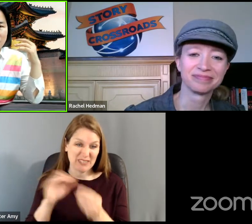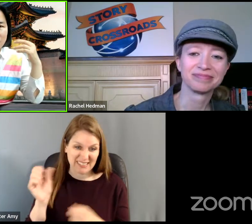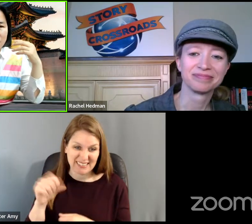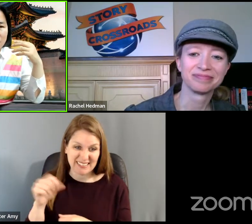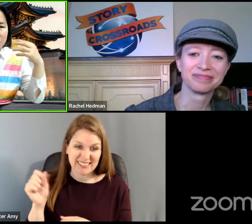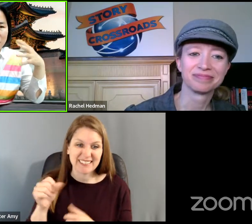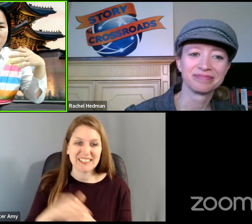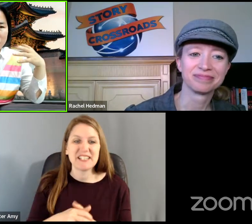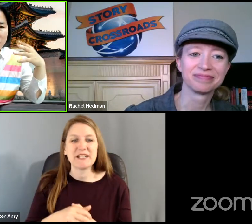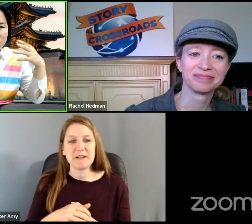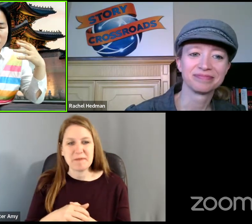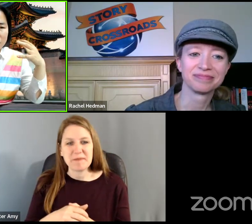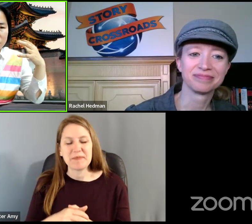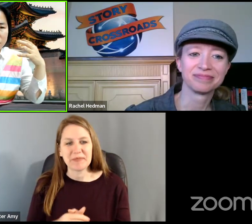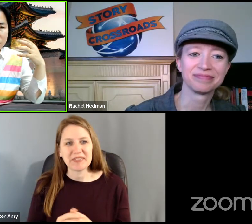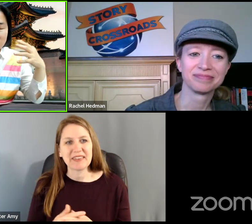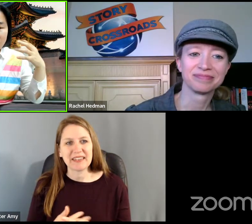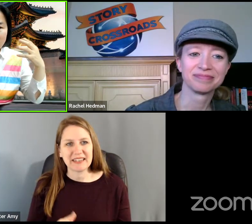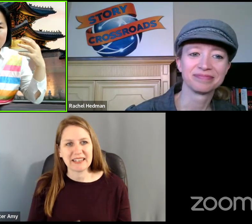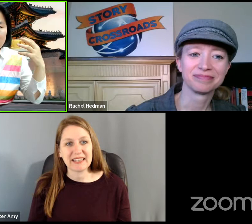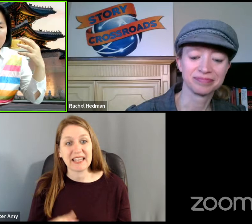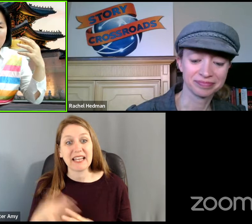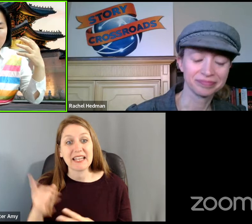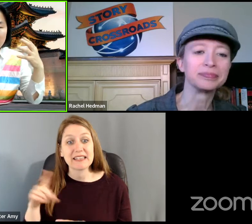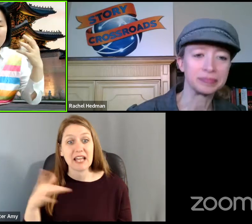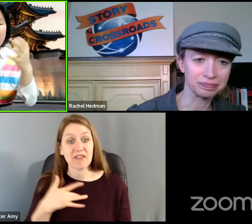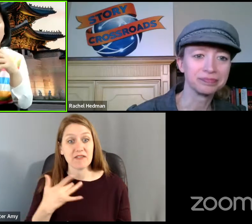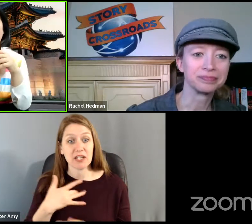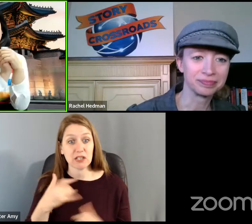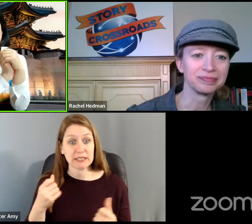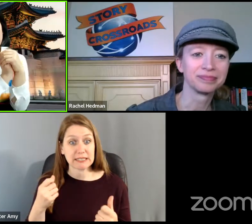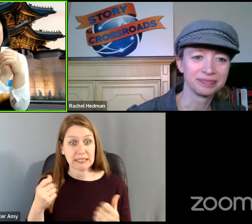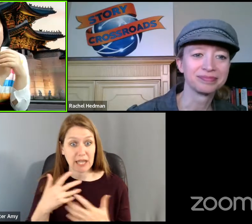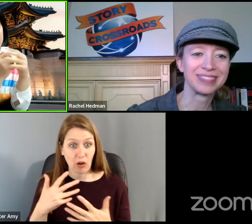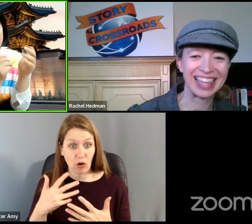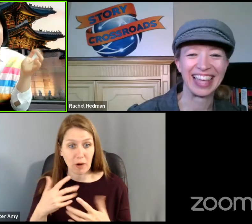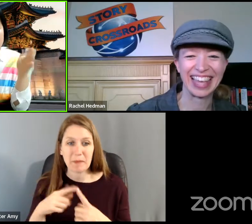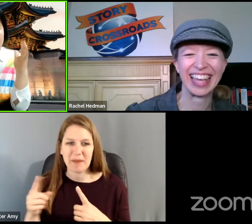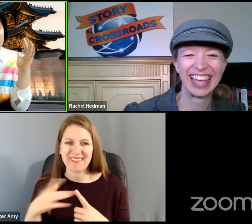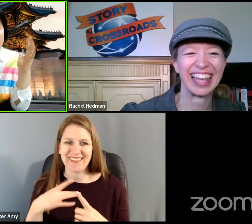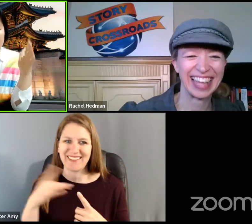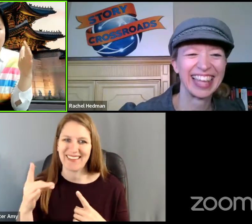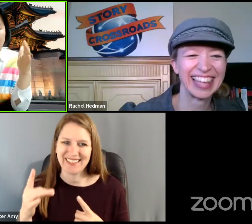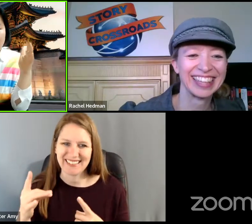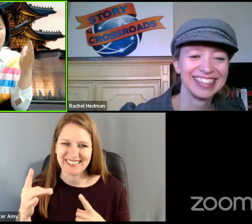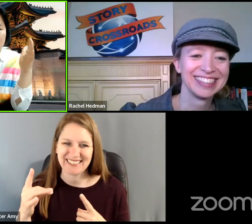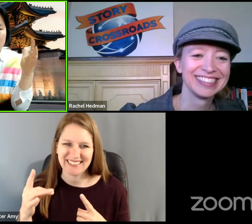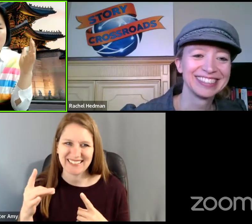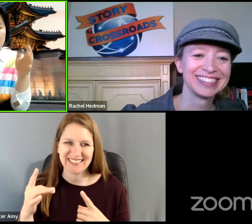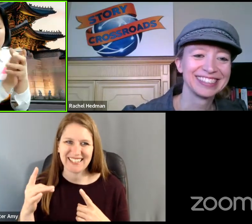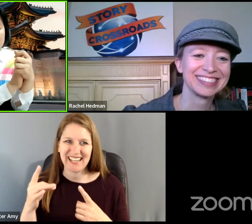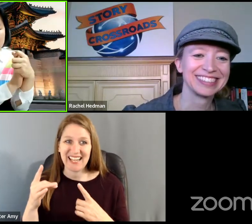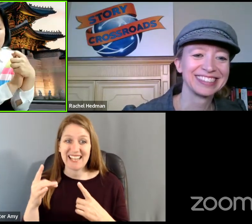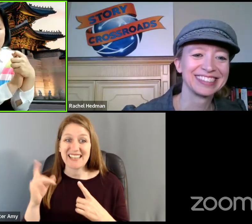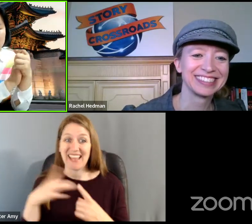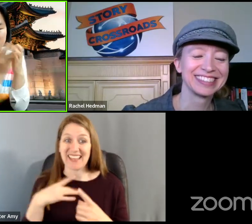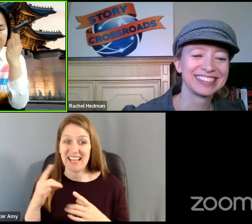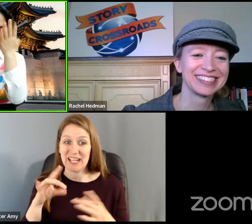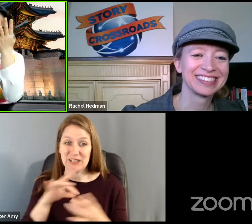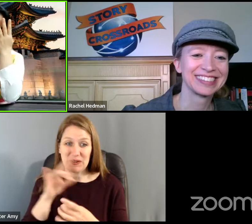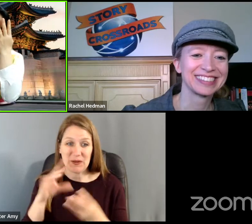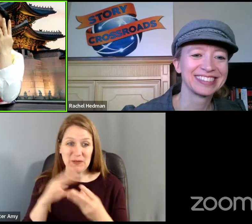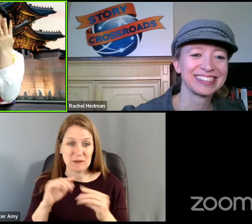They feel scared, but they like it, like the kind of ghost stories,